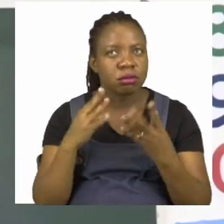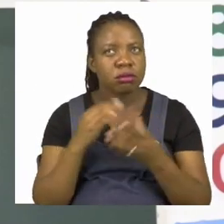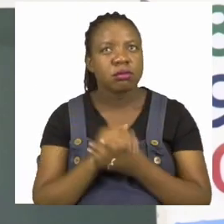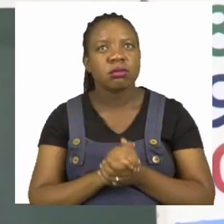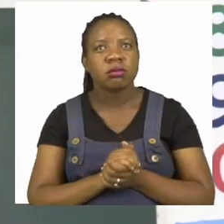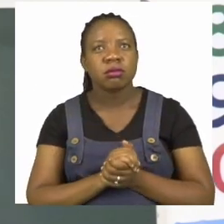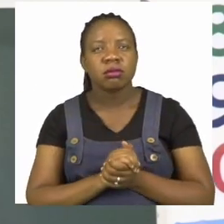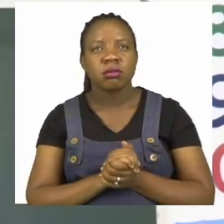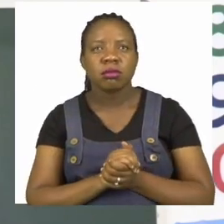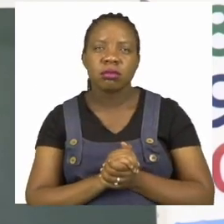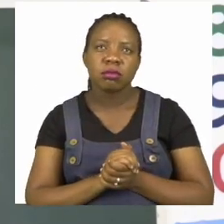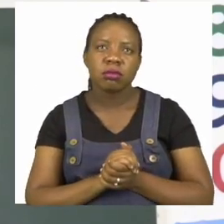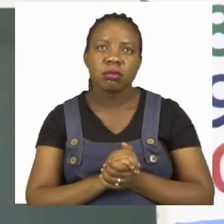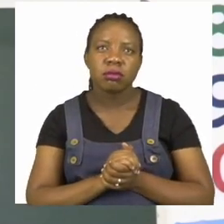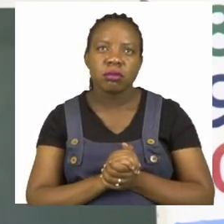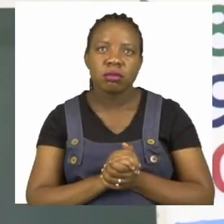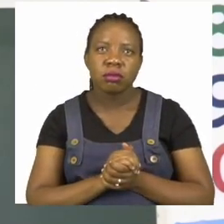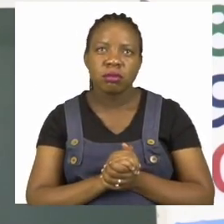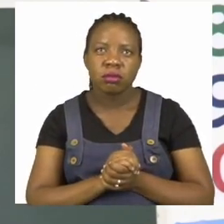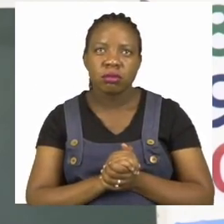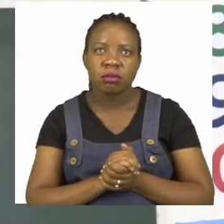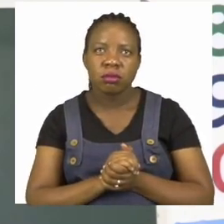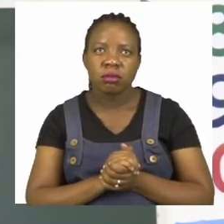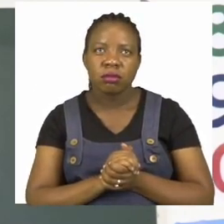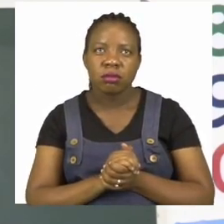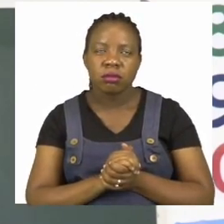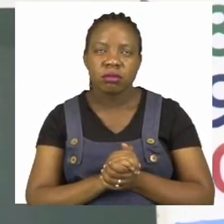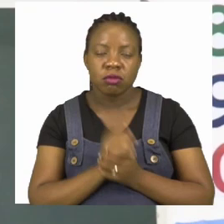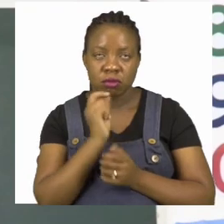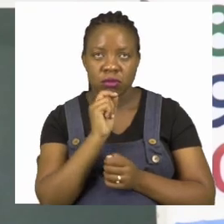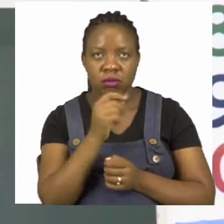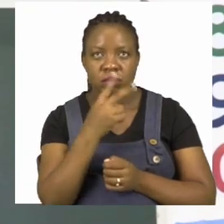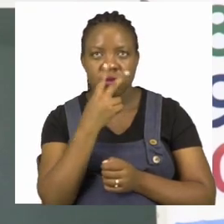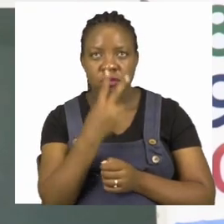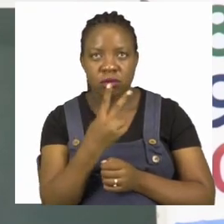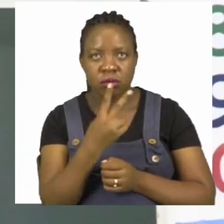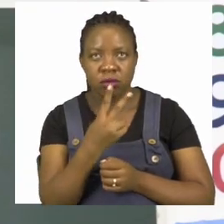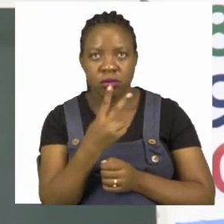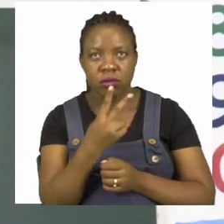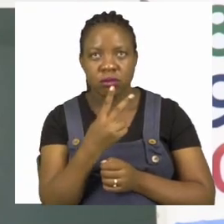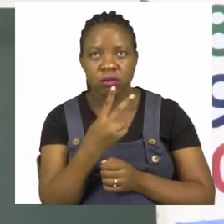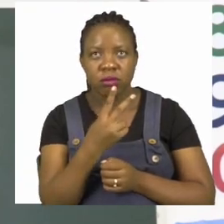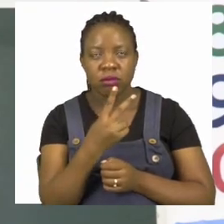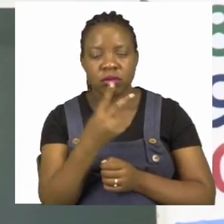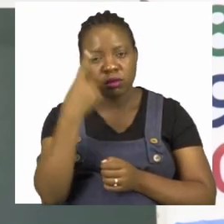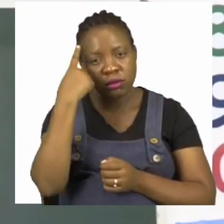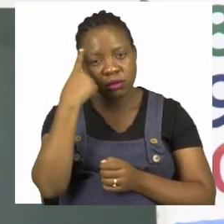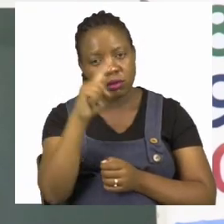the digit we will write is the first one, 2 for 200.